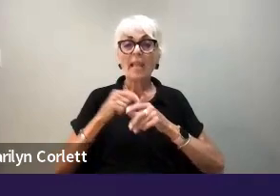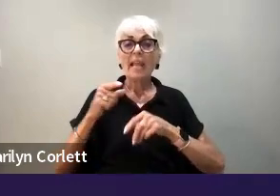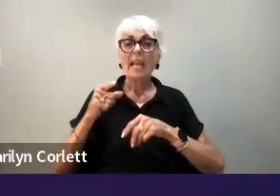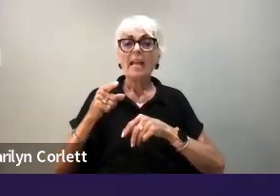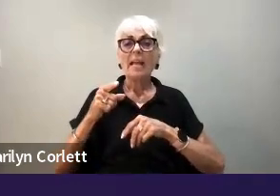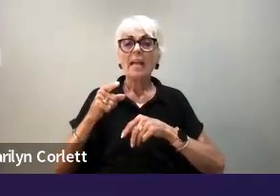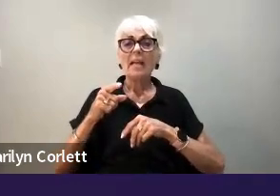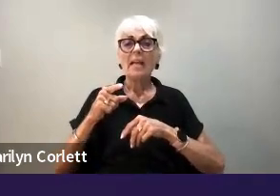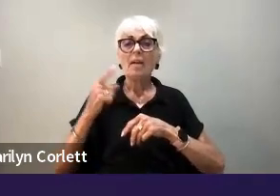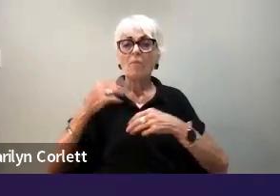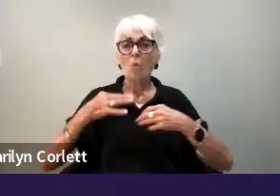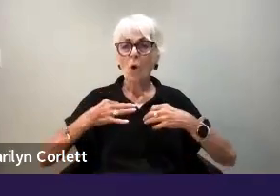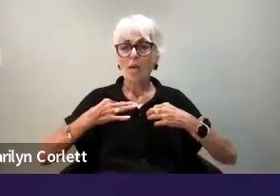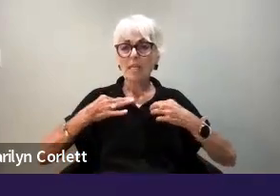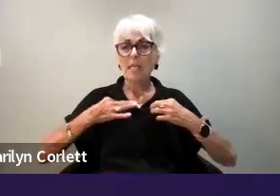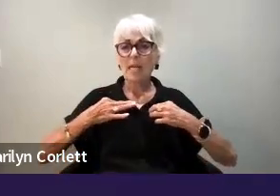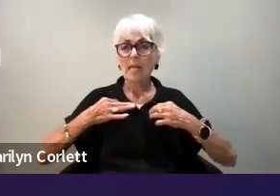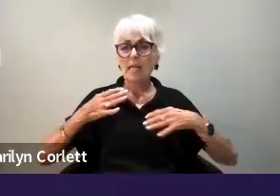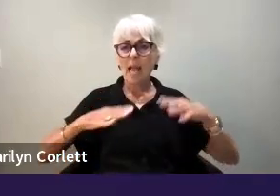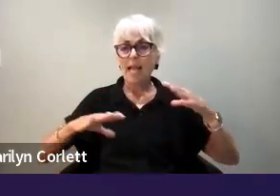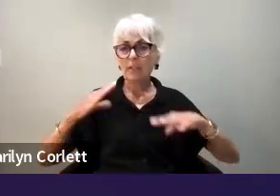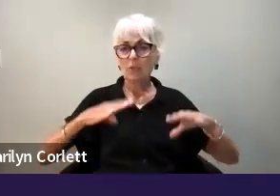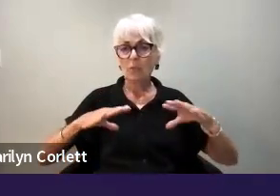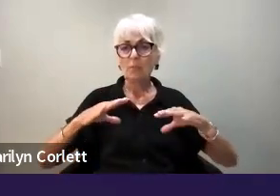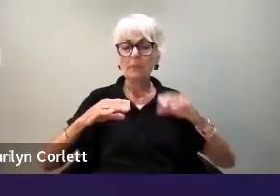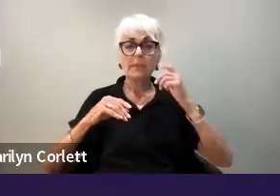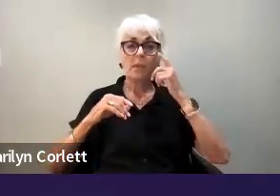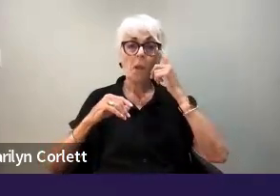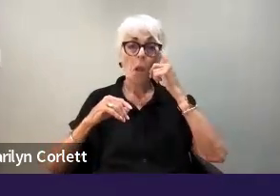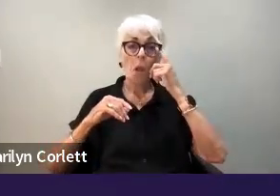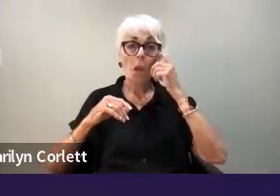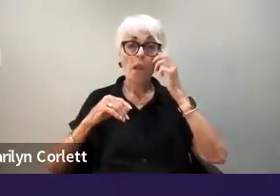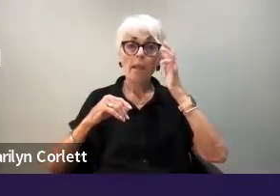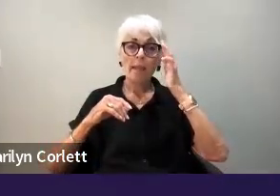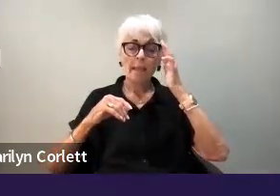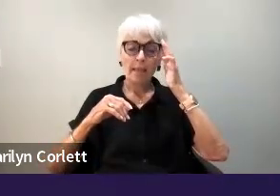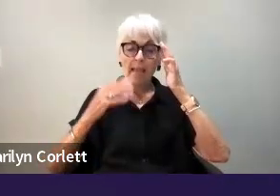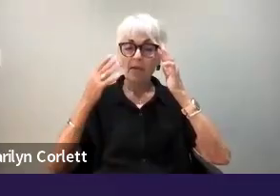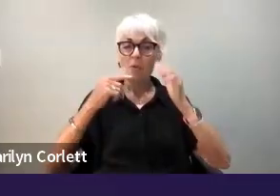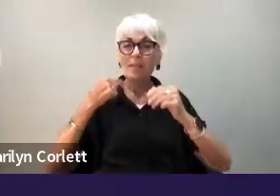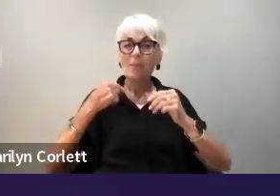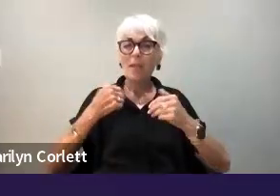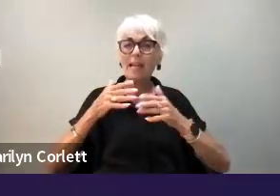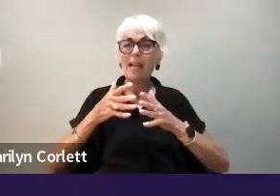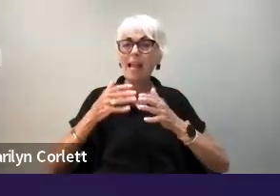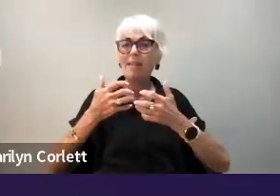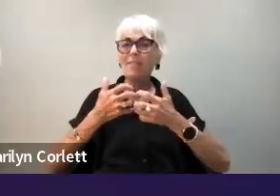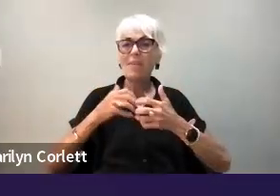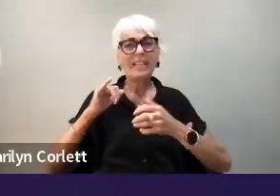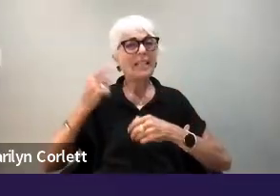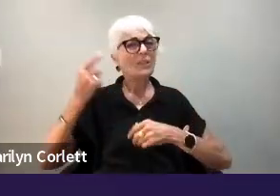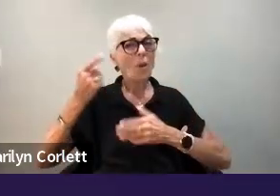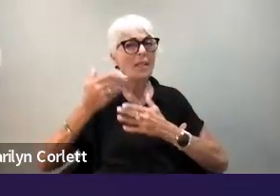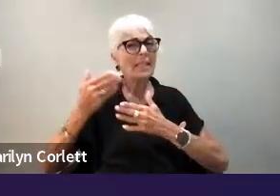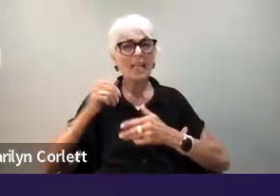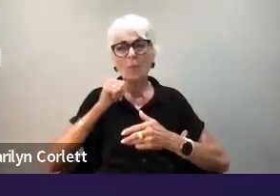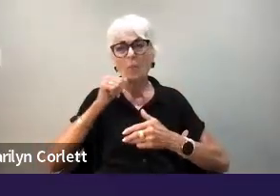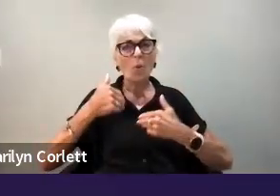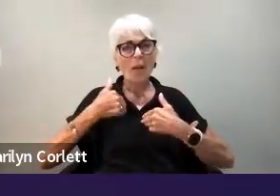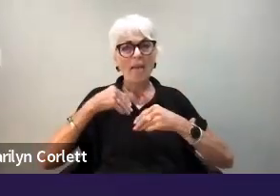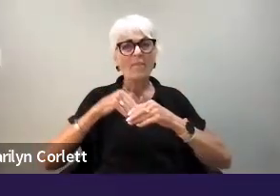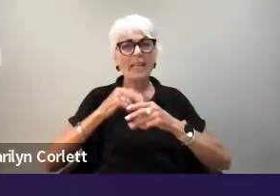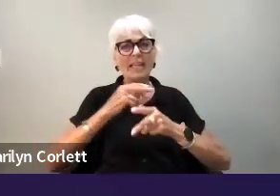And as for the costumes, I know we said we had a lot of these devices. That is one thing that we don't have in our lending